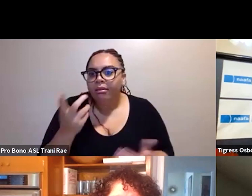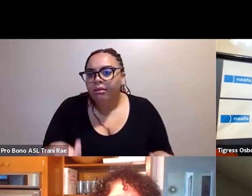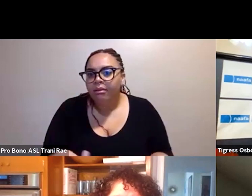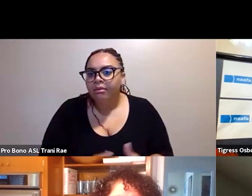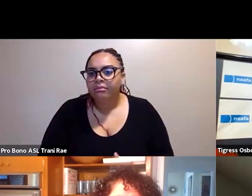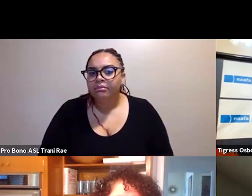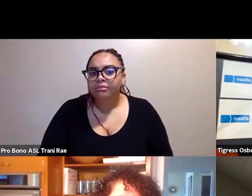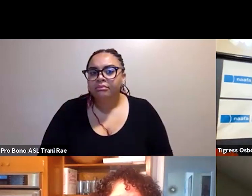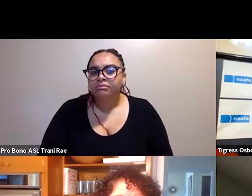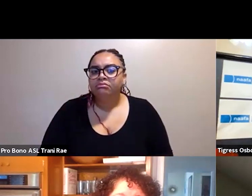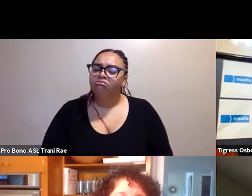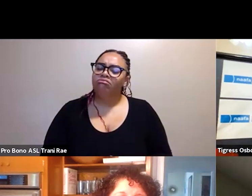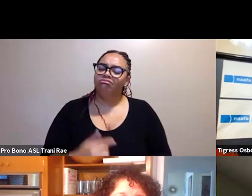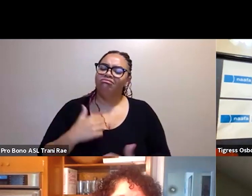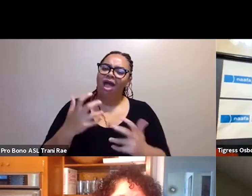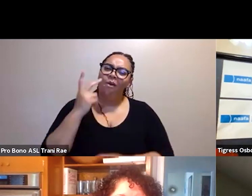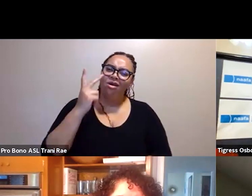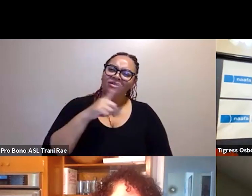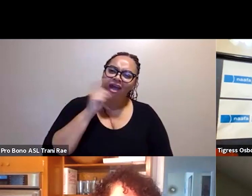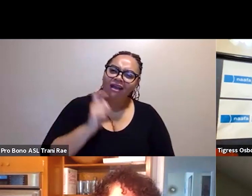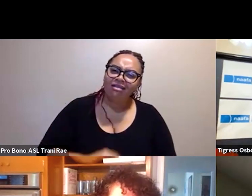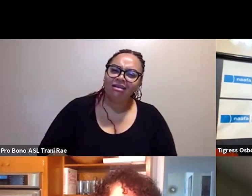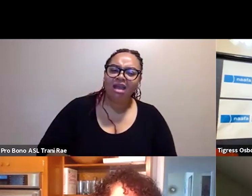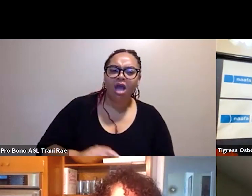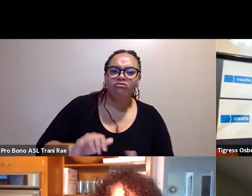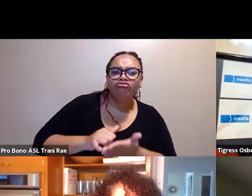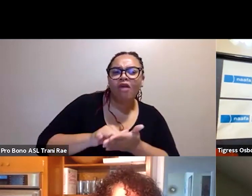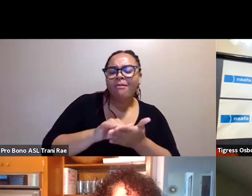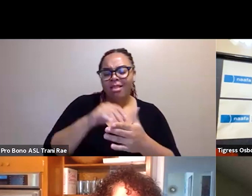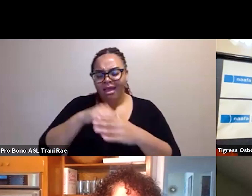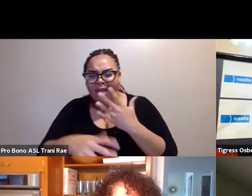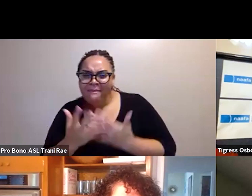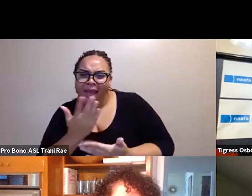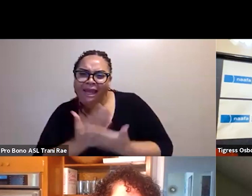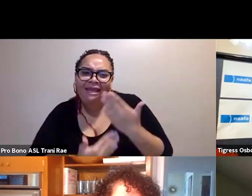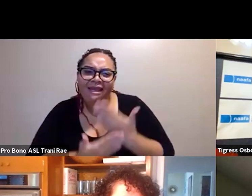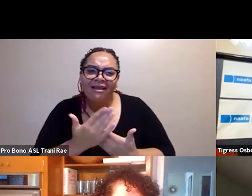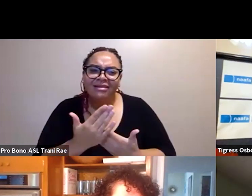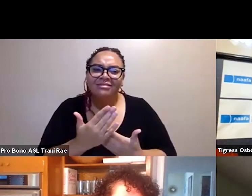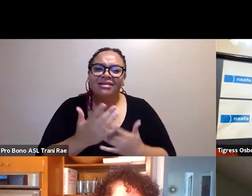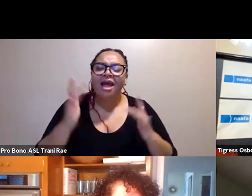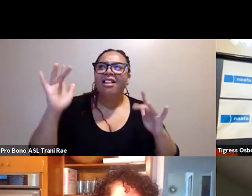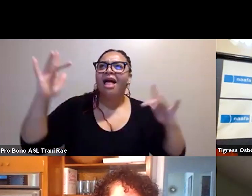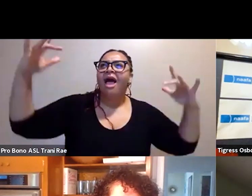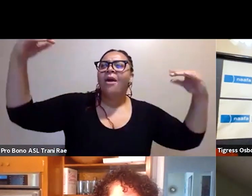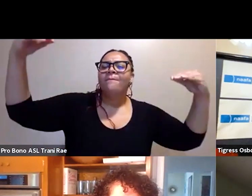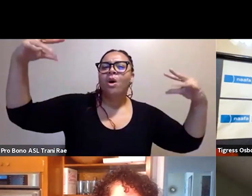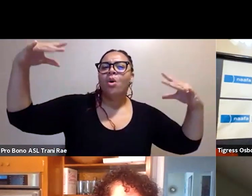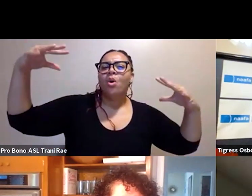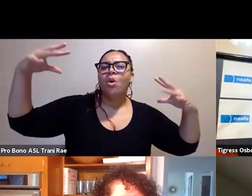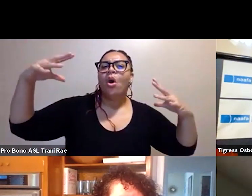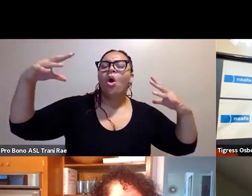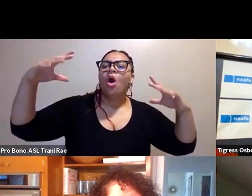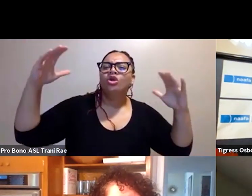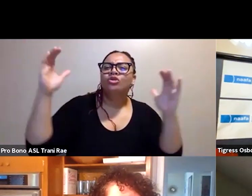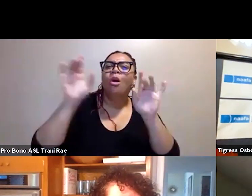I want to see your ugly. Wobbly, jiggly in my hand, lights beaming down, tiny stars. Oh,